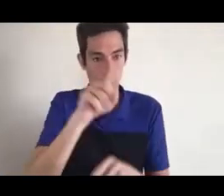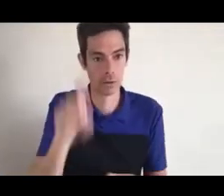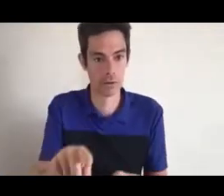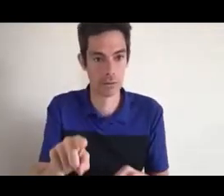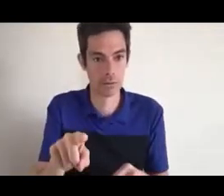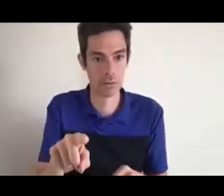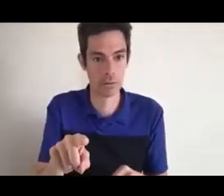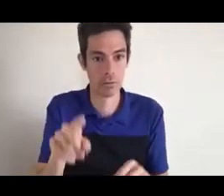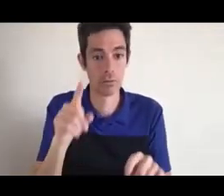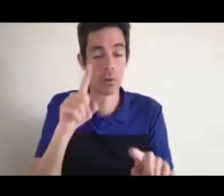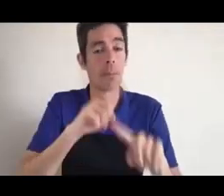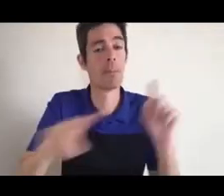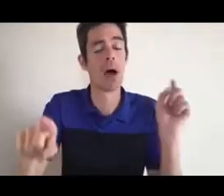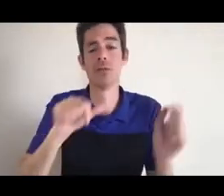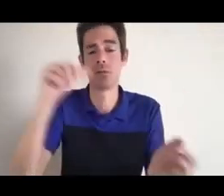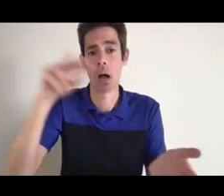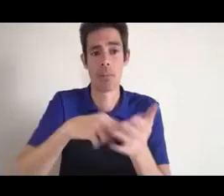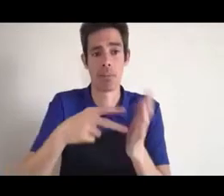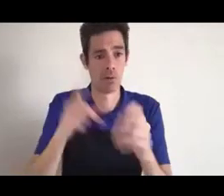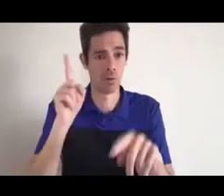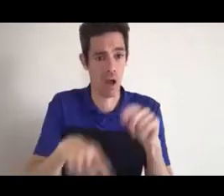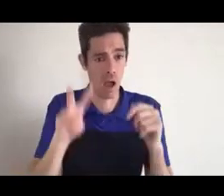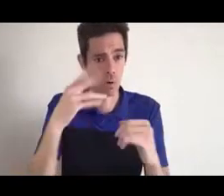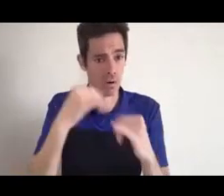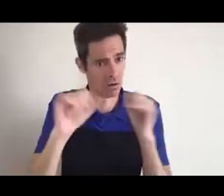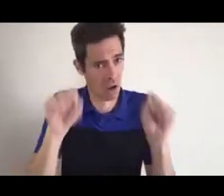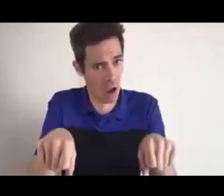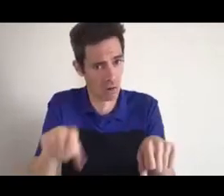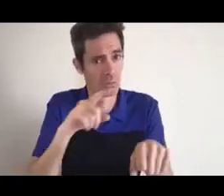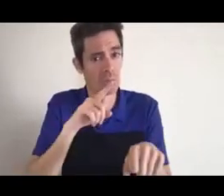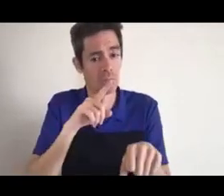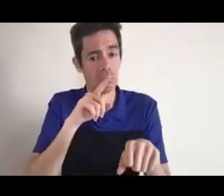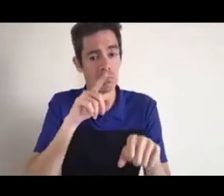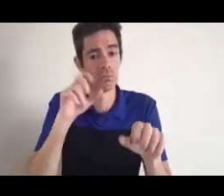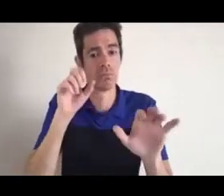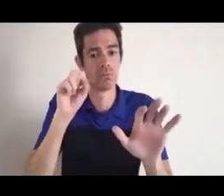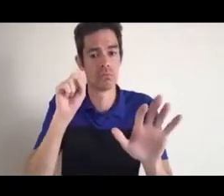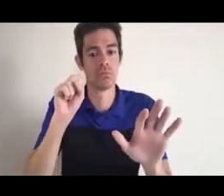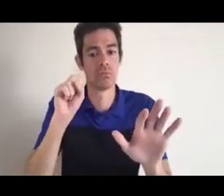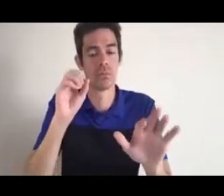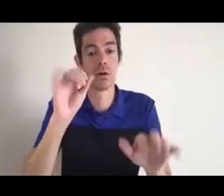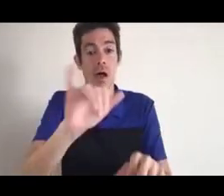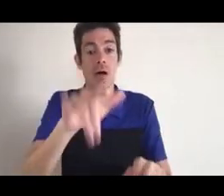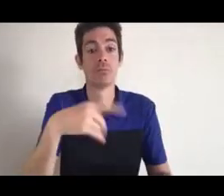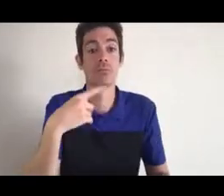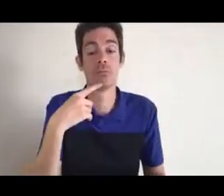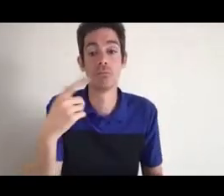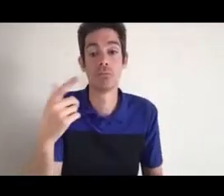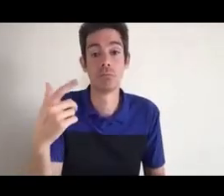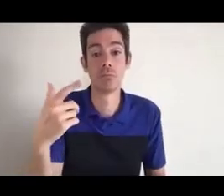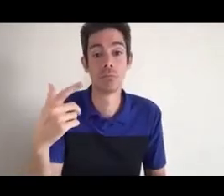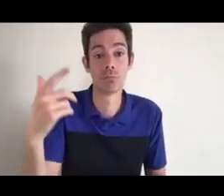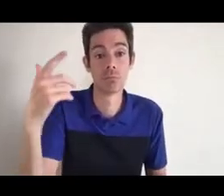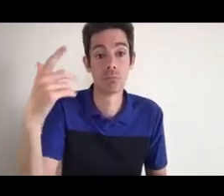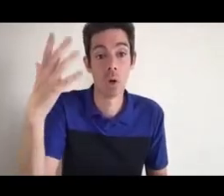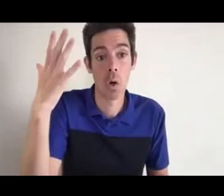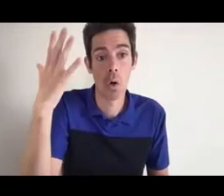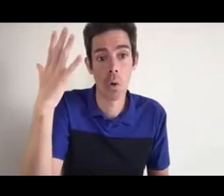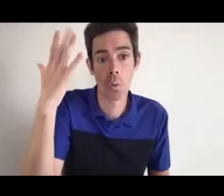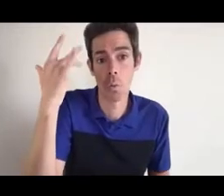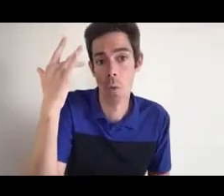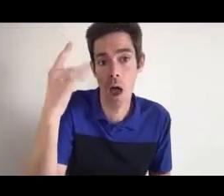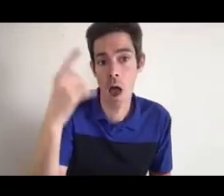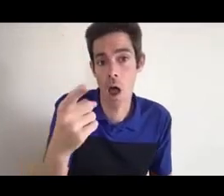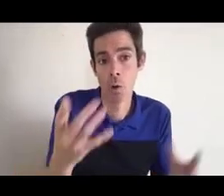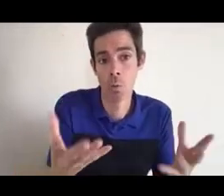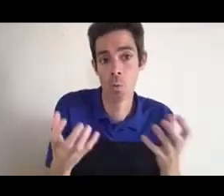to be able to tell that this is a question. But it doesn't mean that you can't put it at the end. You can. So for